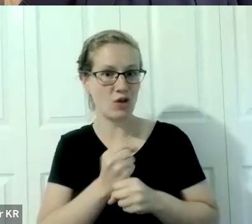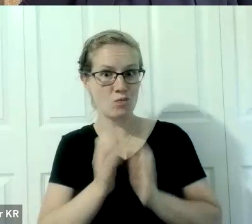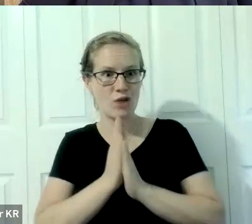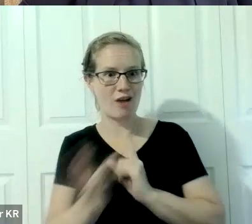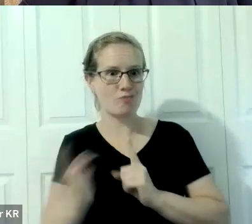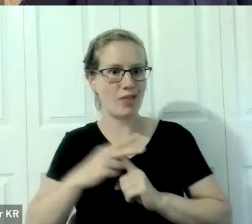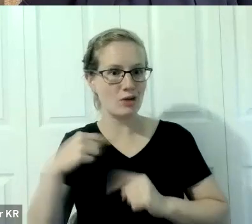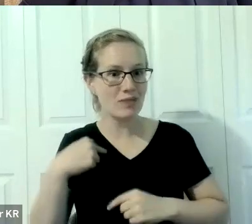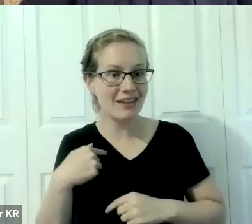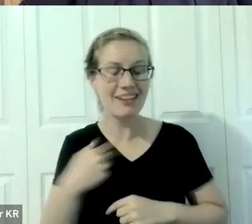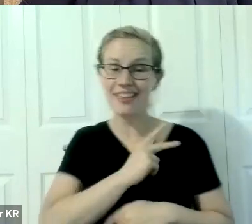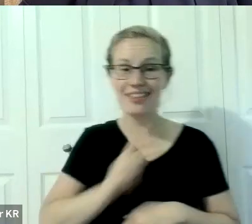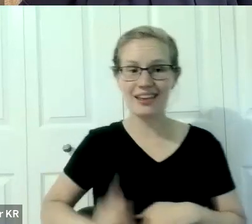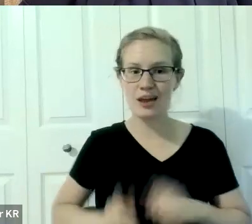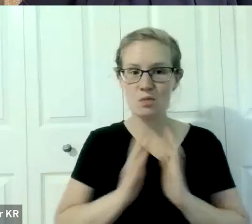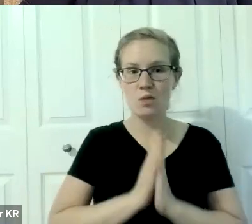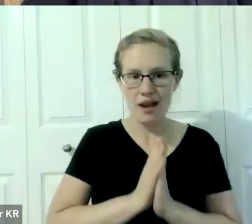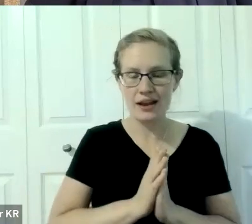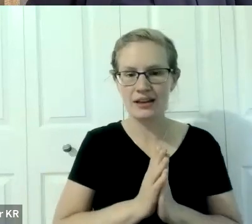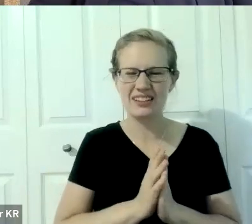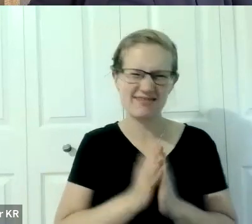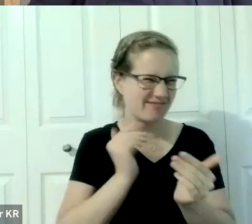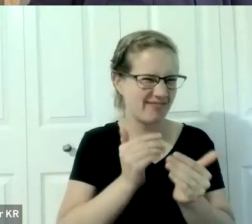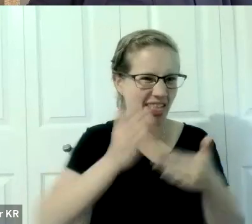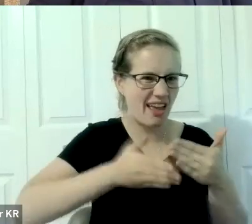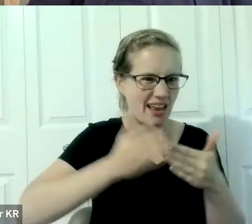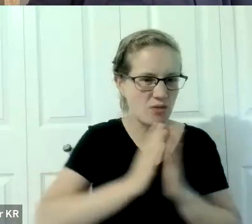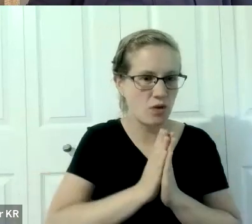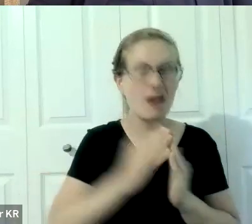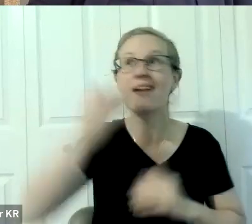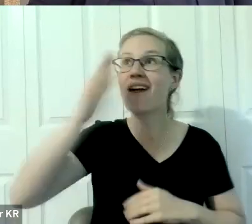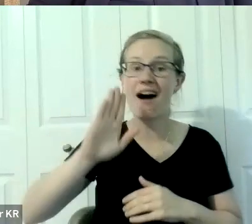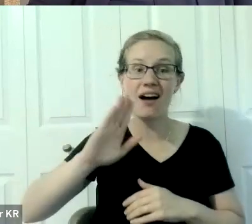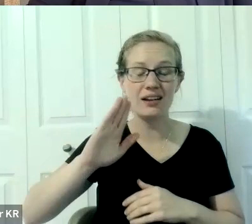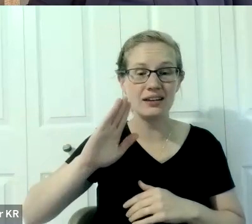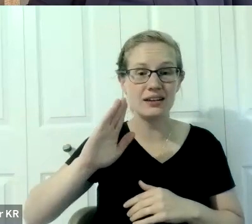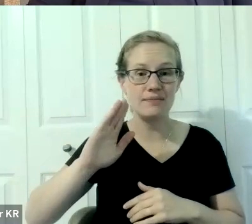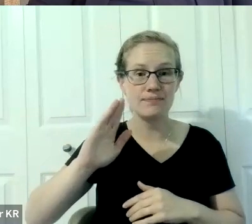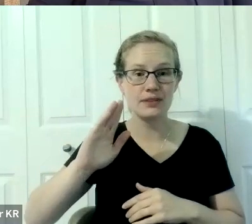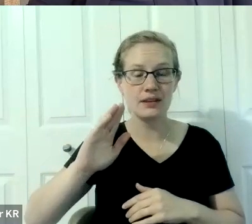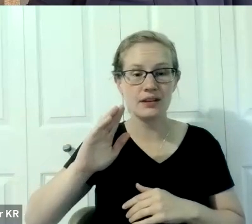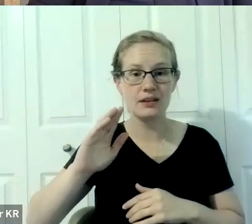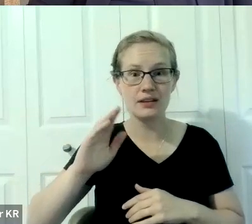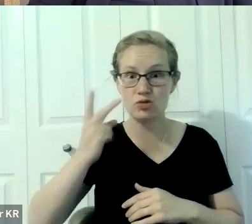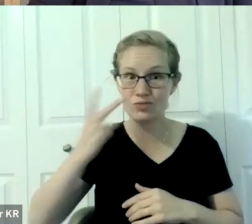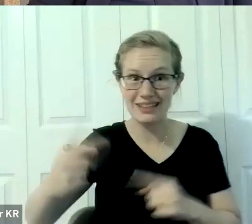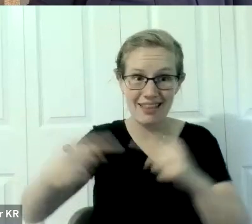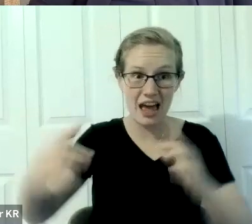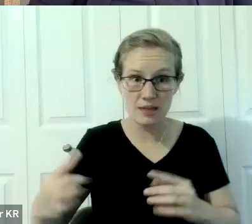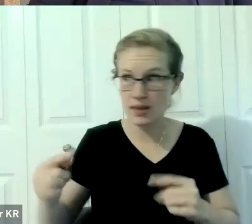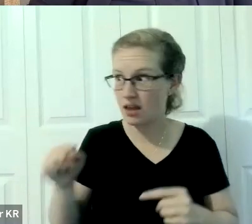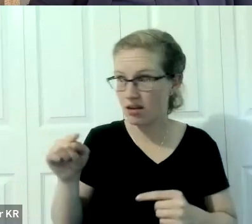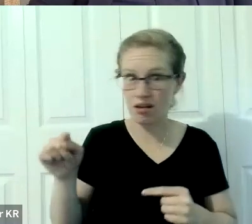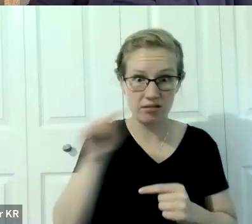And he prayed basically near the end, "Oh God, can't you see this enemy coming at